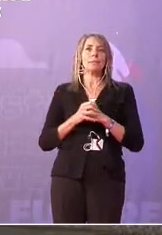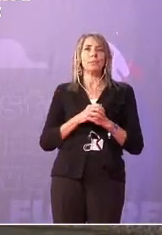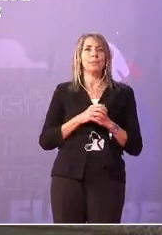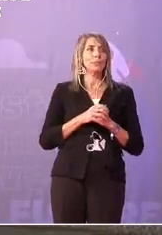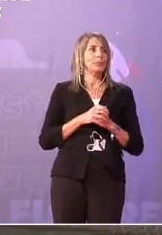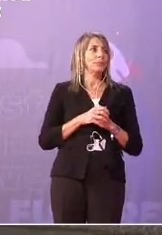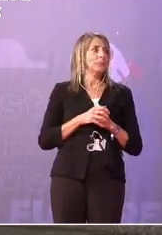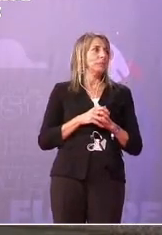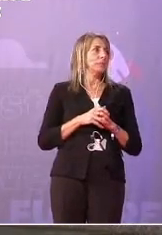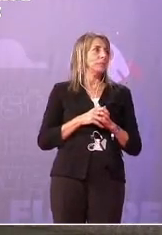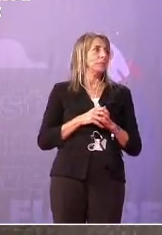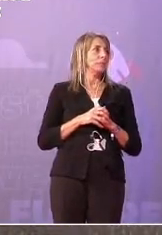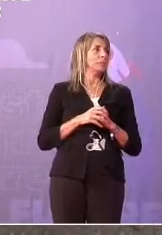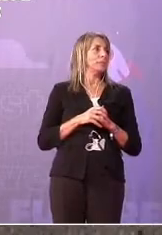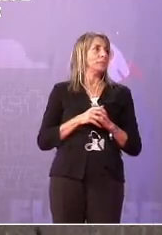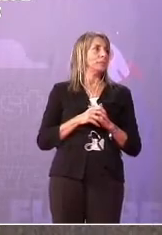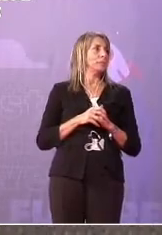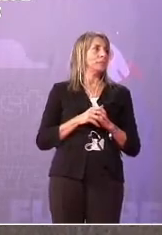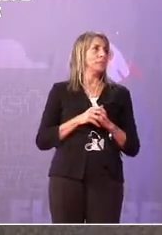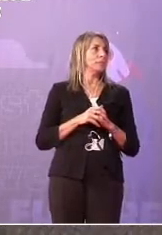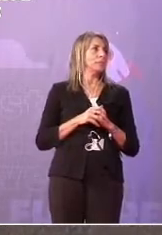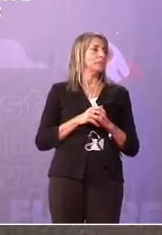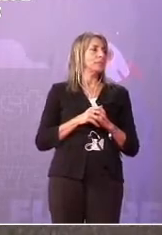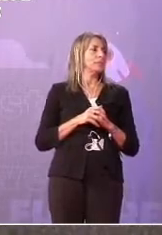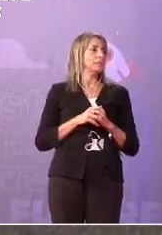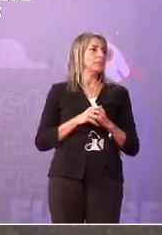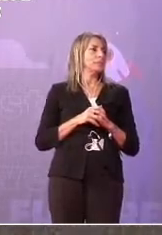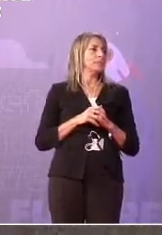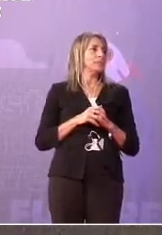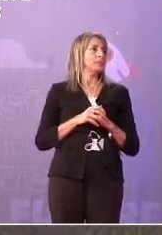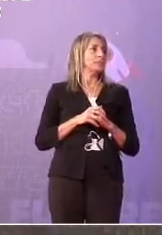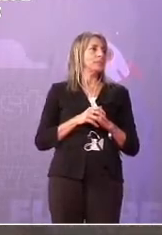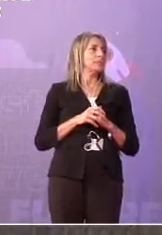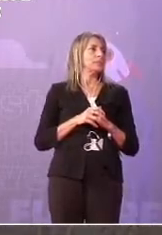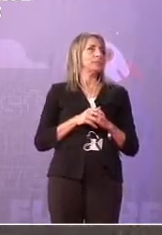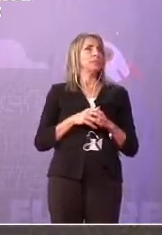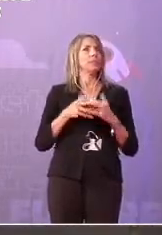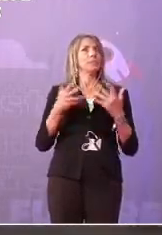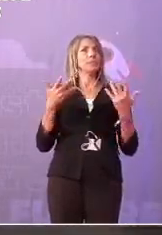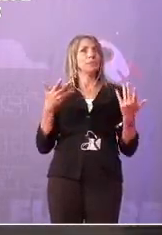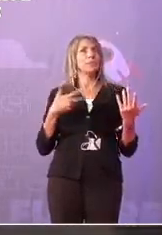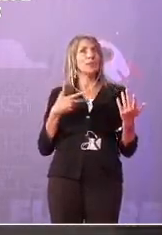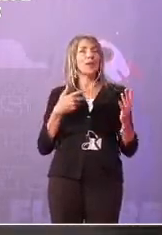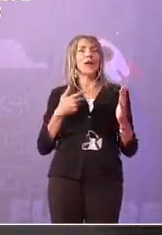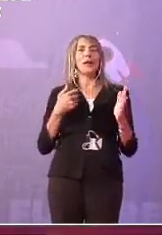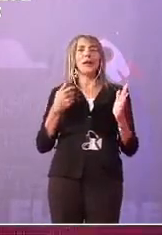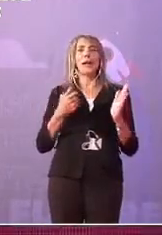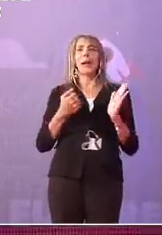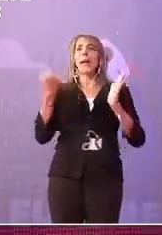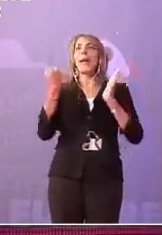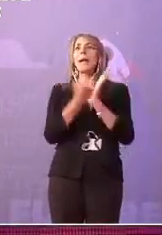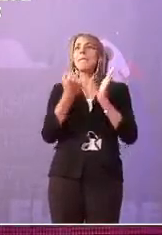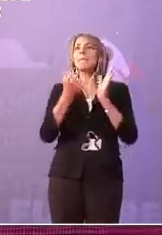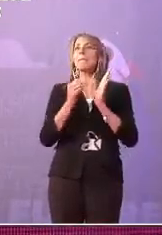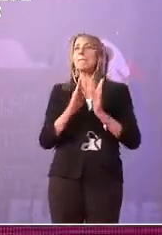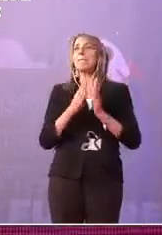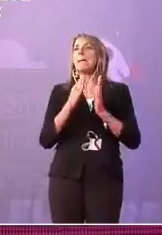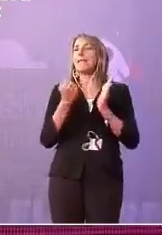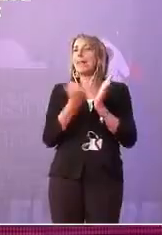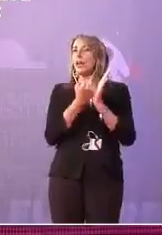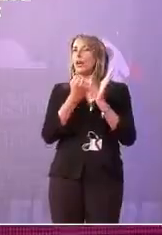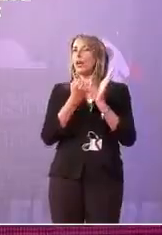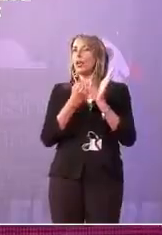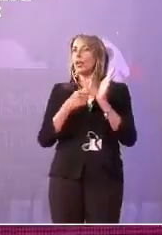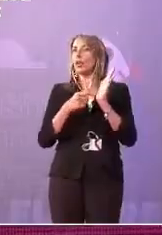Hello. Have you patented your the device that you mentioned? As I mentioned, we have 2 devices. The in-flight